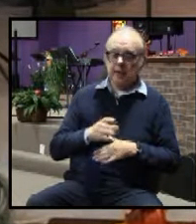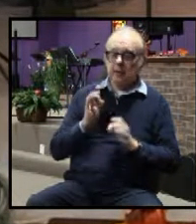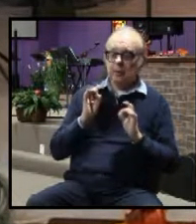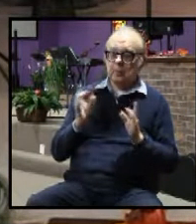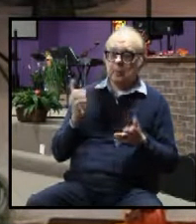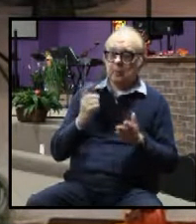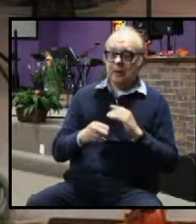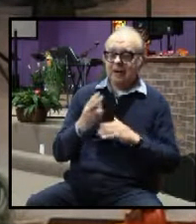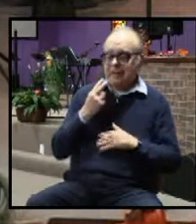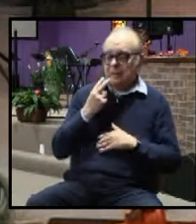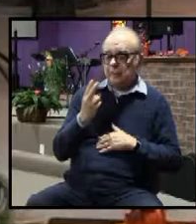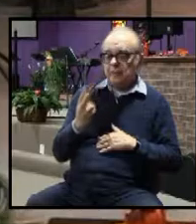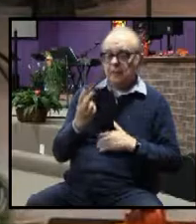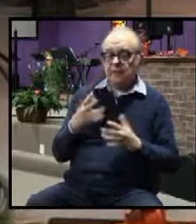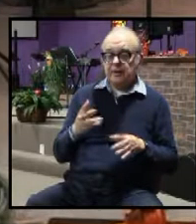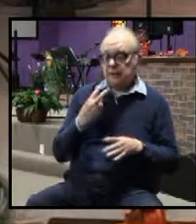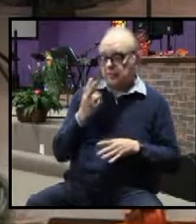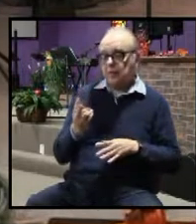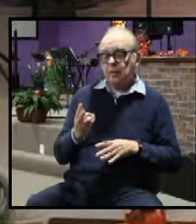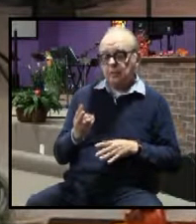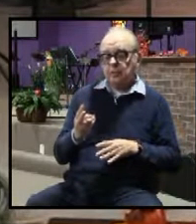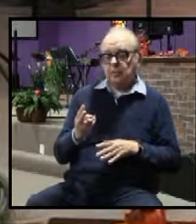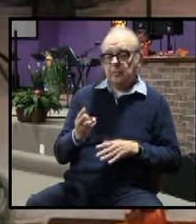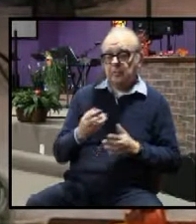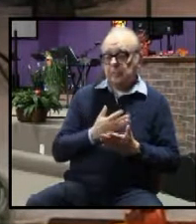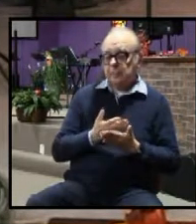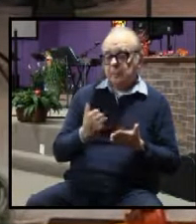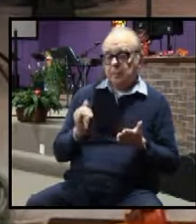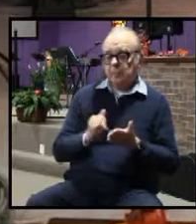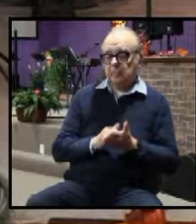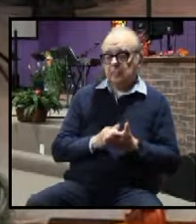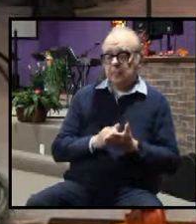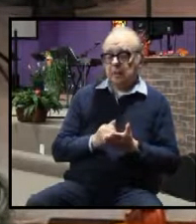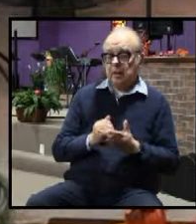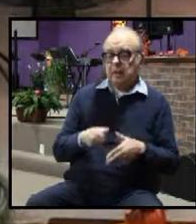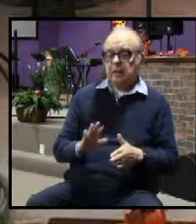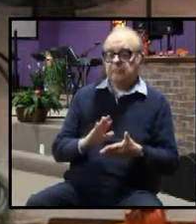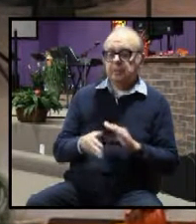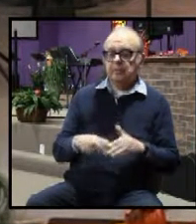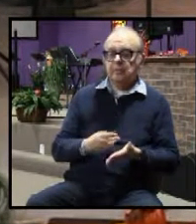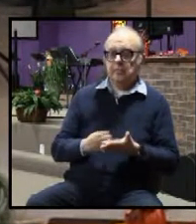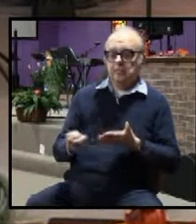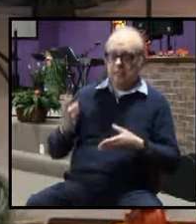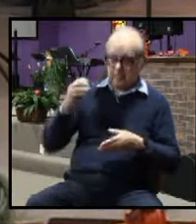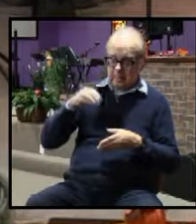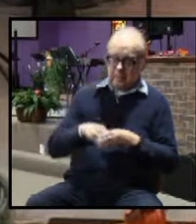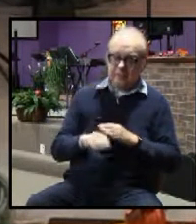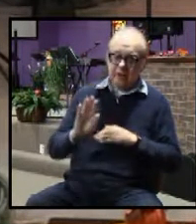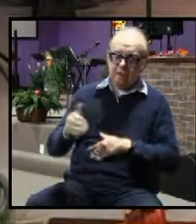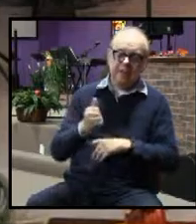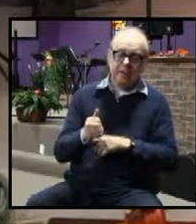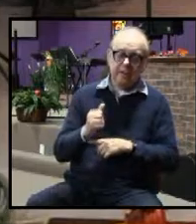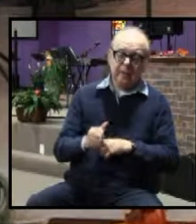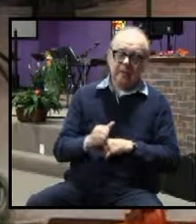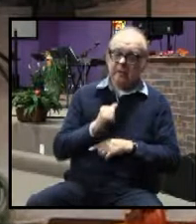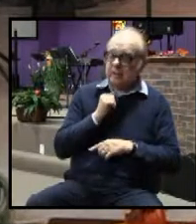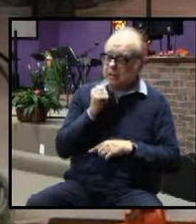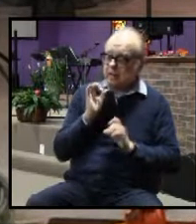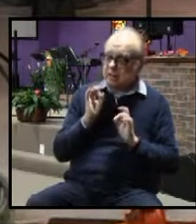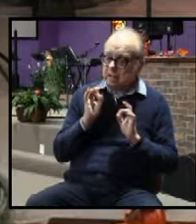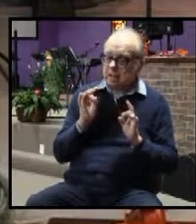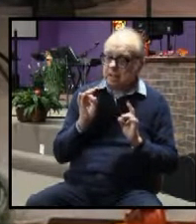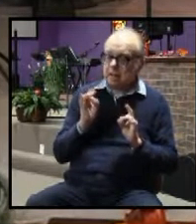what I see or what I saw. And may I say to this, let's be honest. If you look inside yourself, you probably are not going to